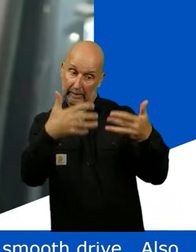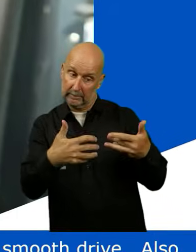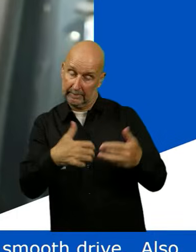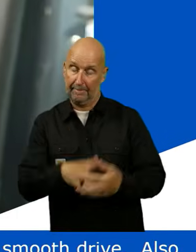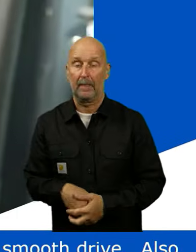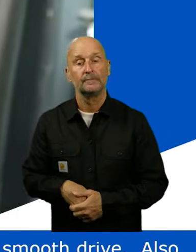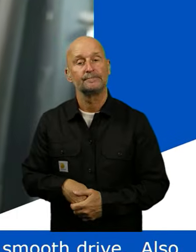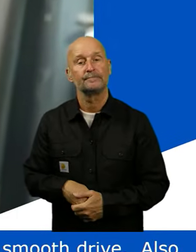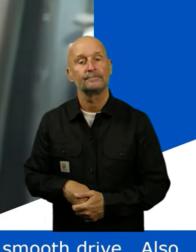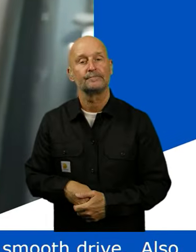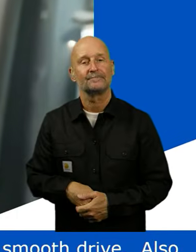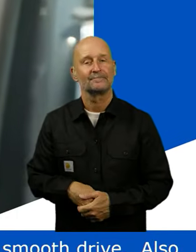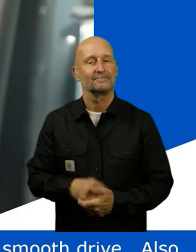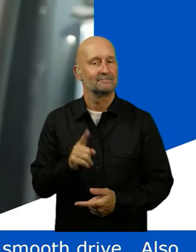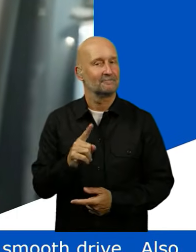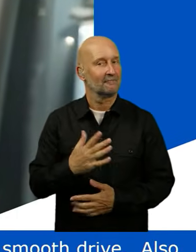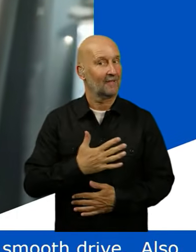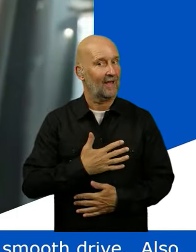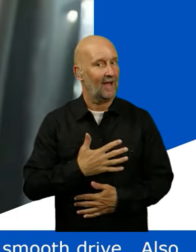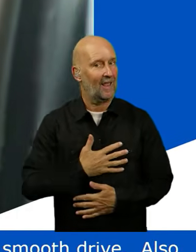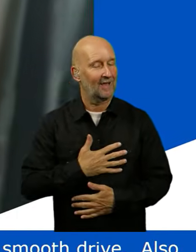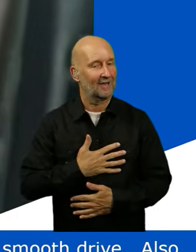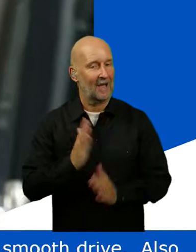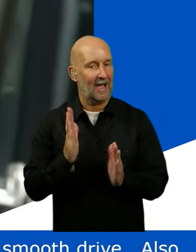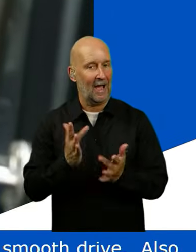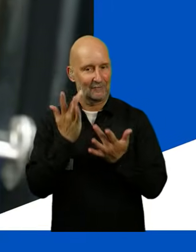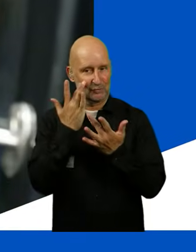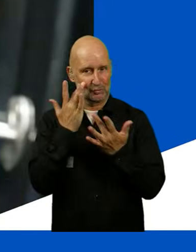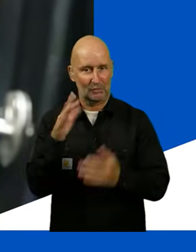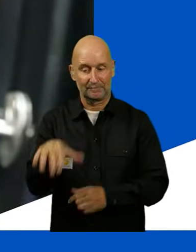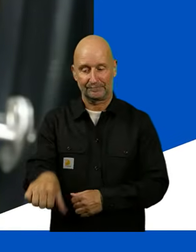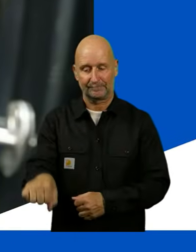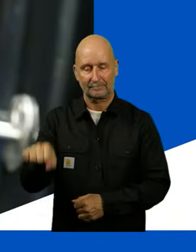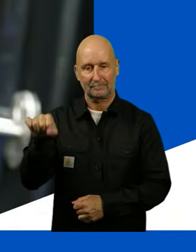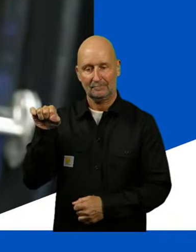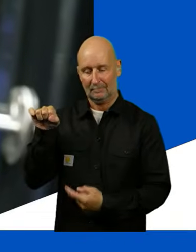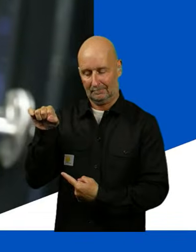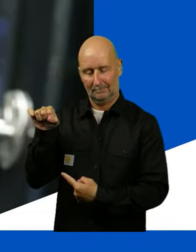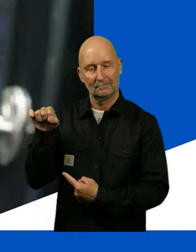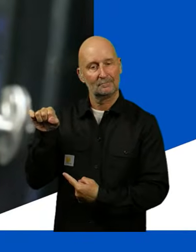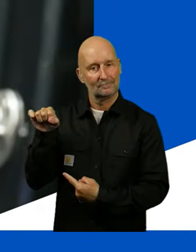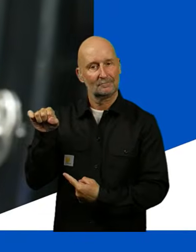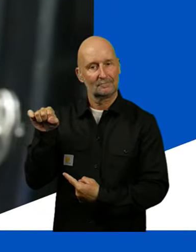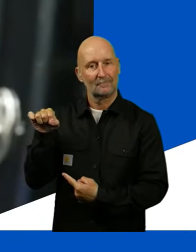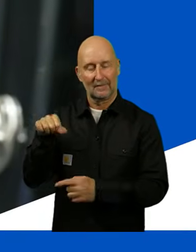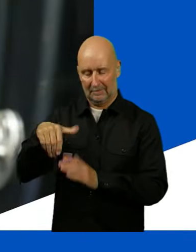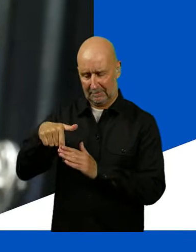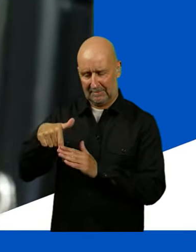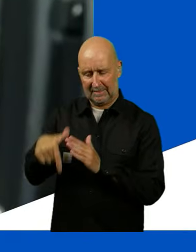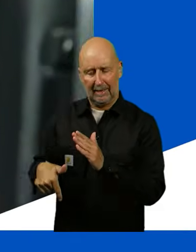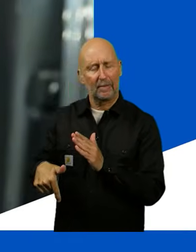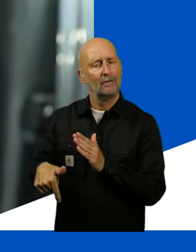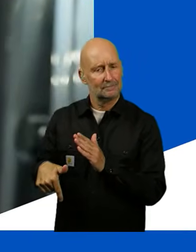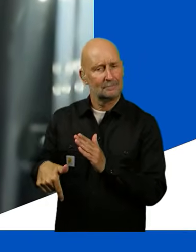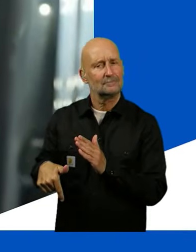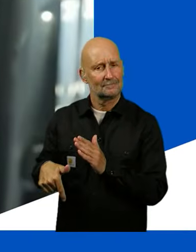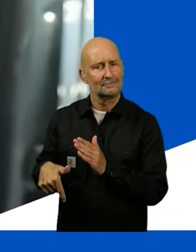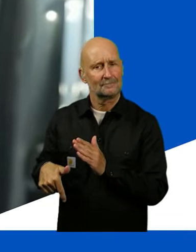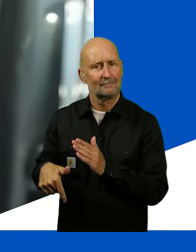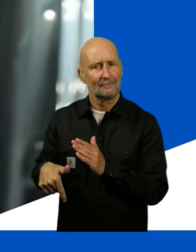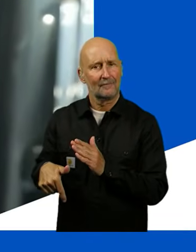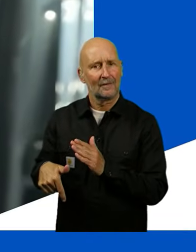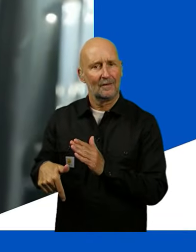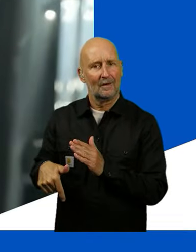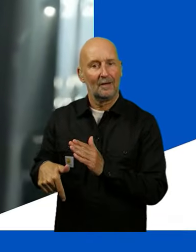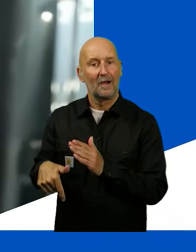that I do quite like that I have to show you is here. We've got a nice armrest, and it's deep, as you can see, and nice and